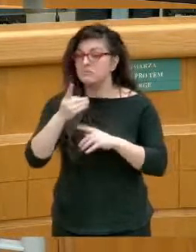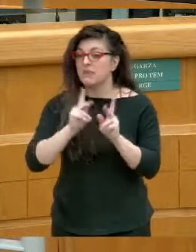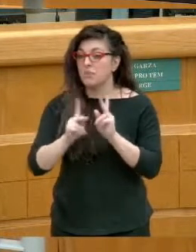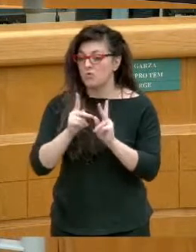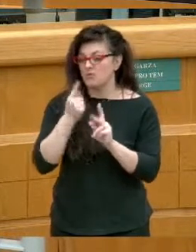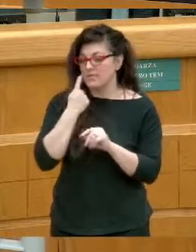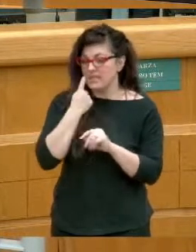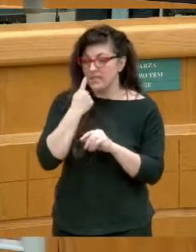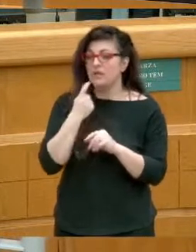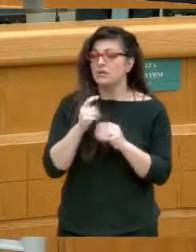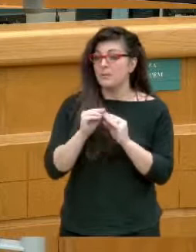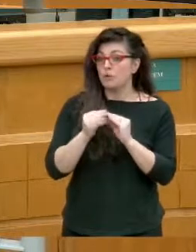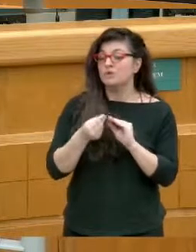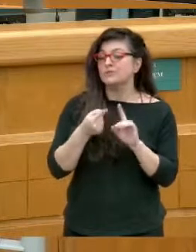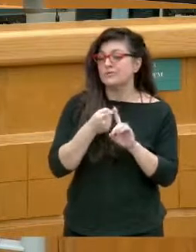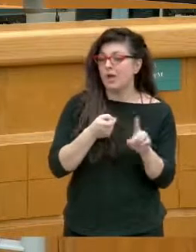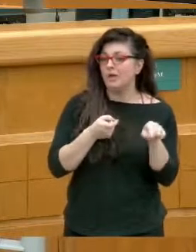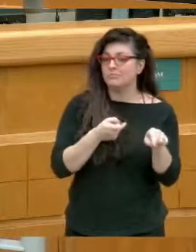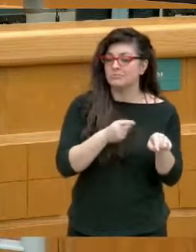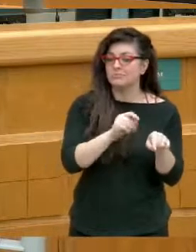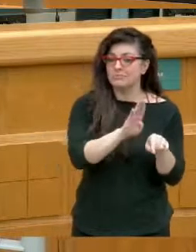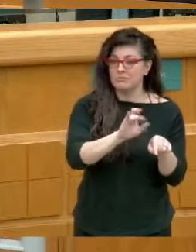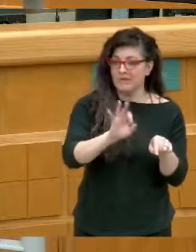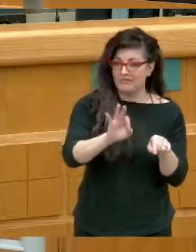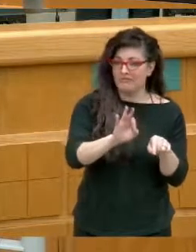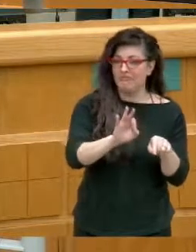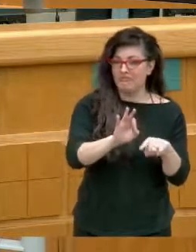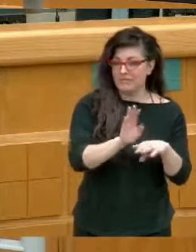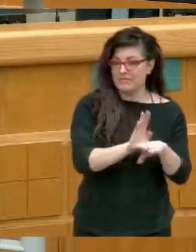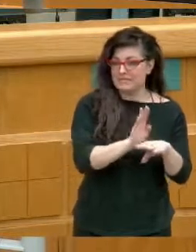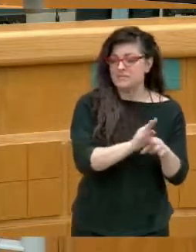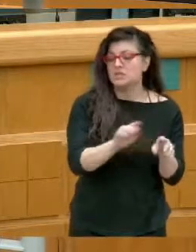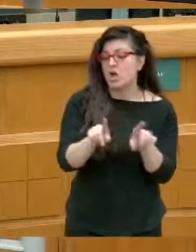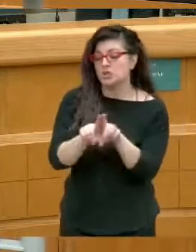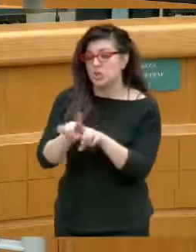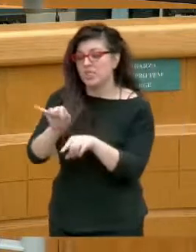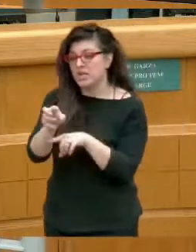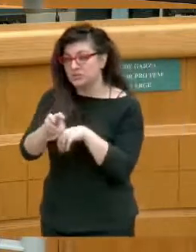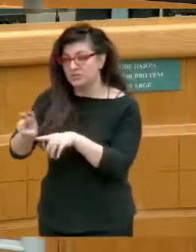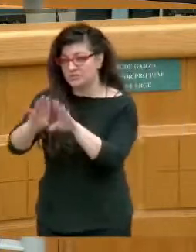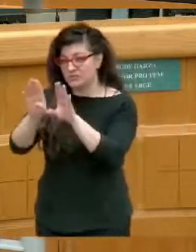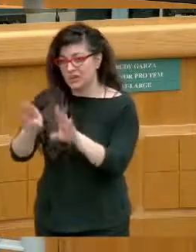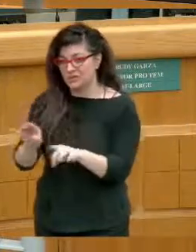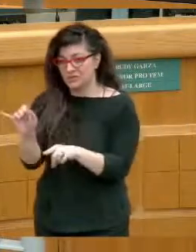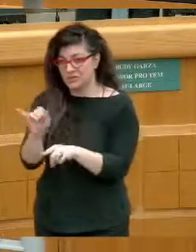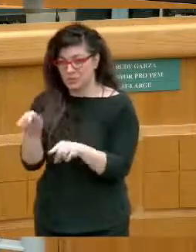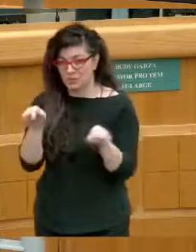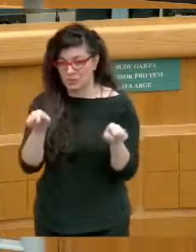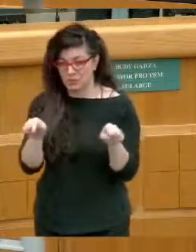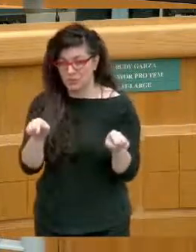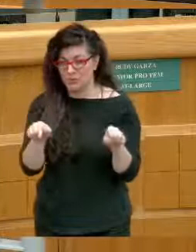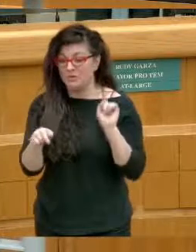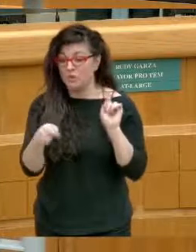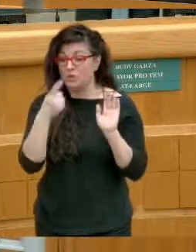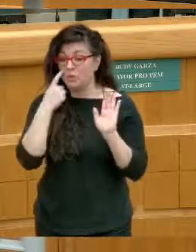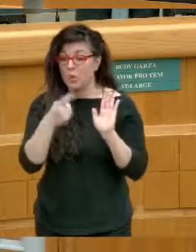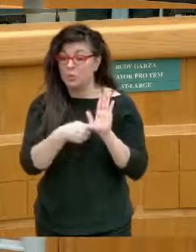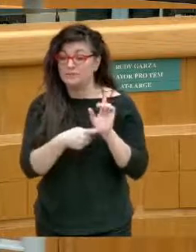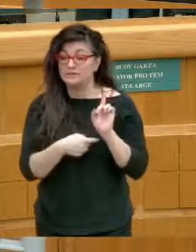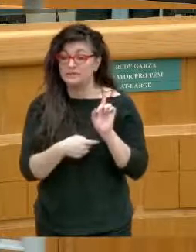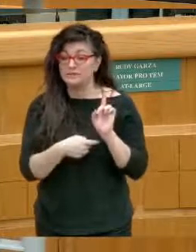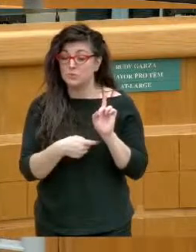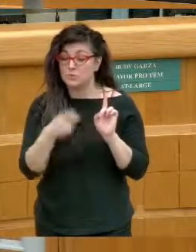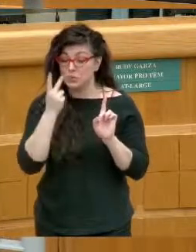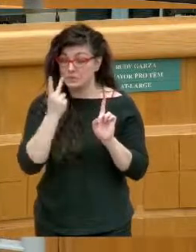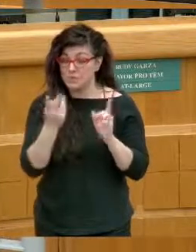the transitional housing facility, or of people that lived at the transitional housing facility. I direct you right here. What we're looking at